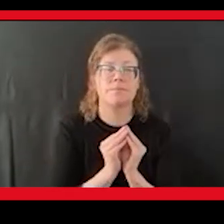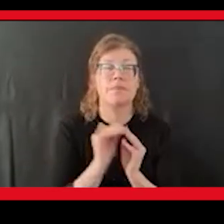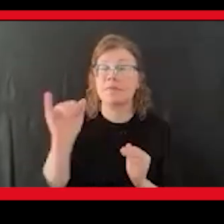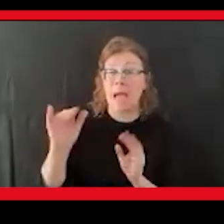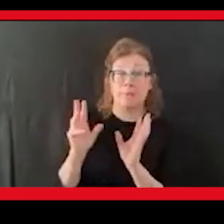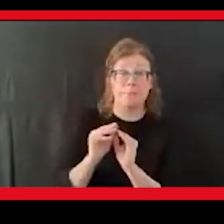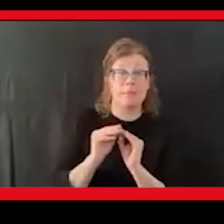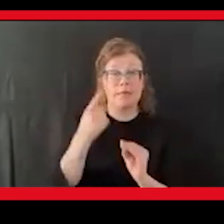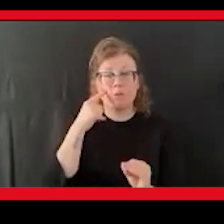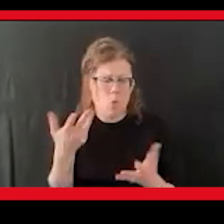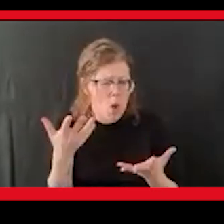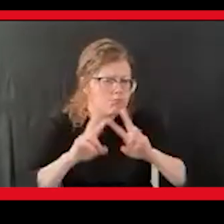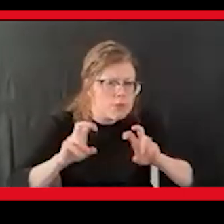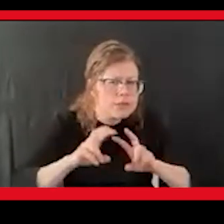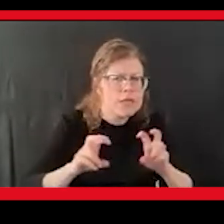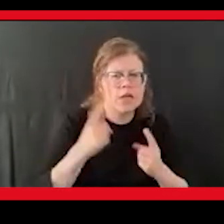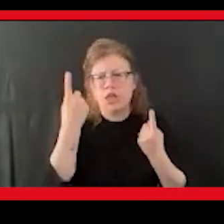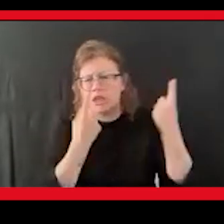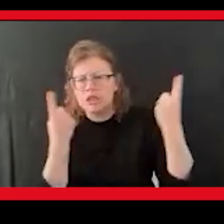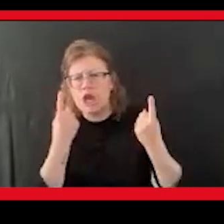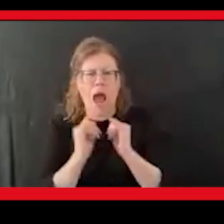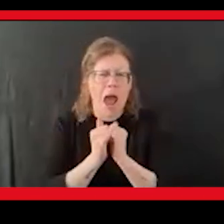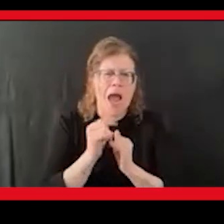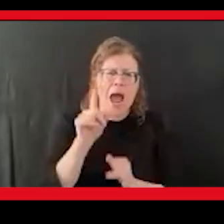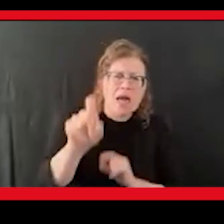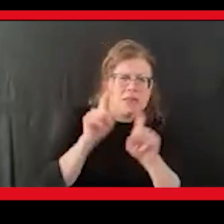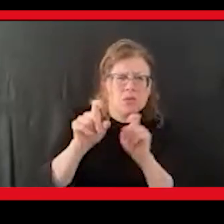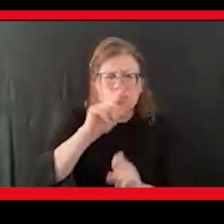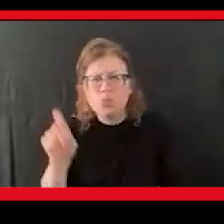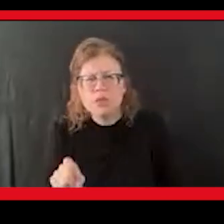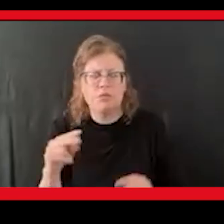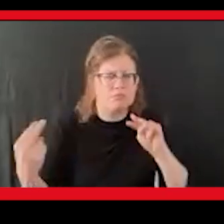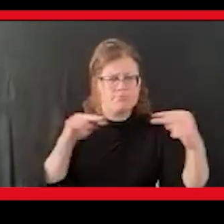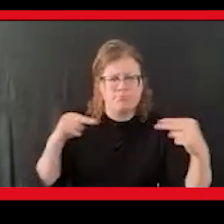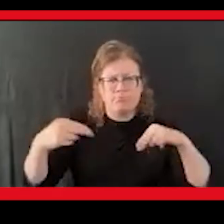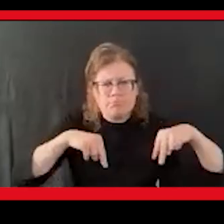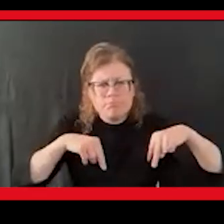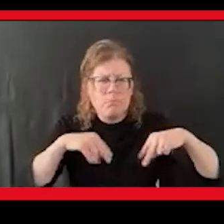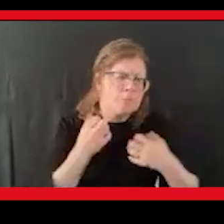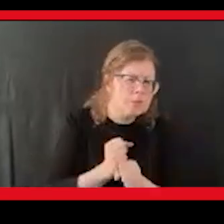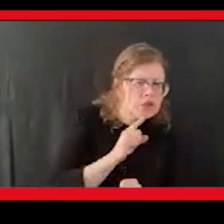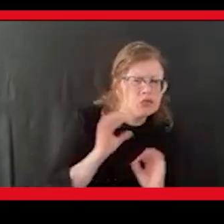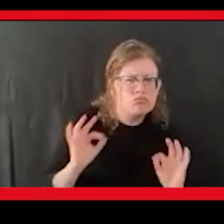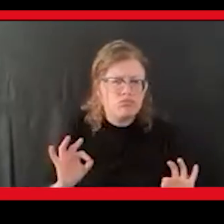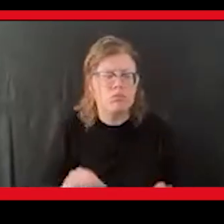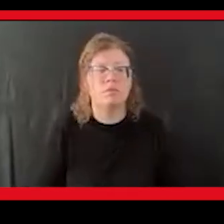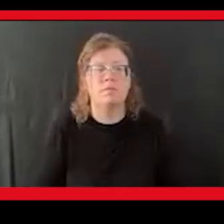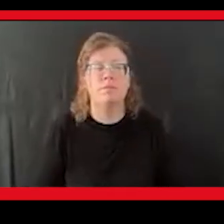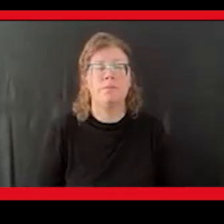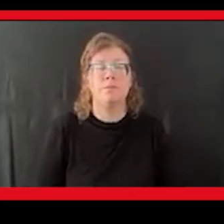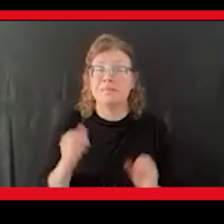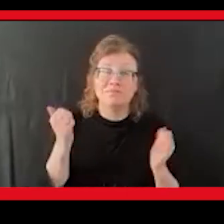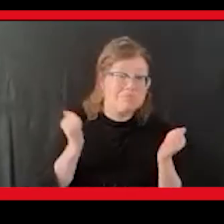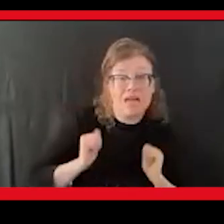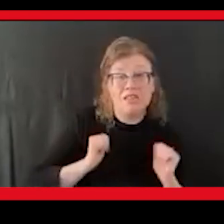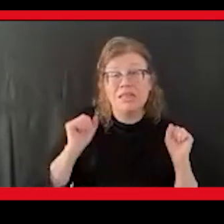about the applications and hear different perspectives. Assessors can change their scores after hearing from